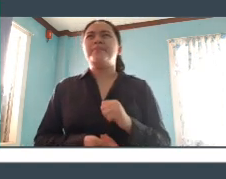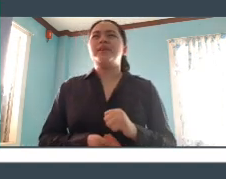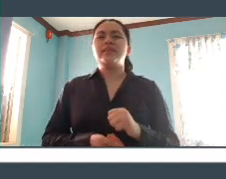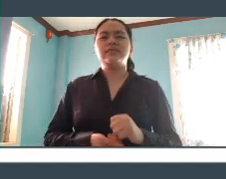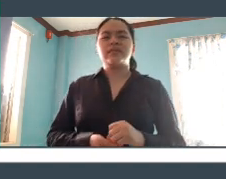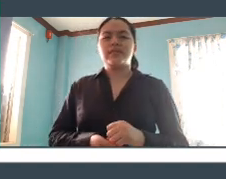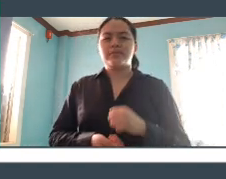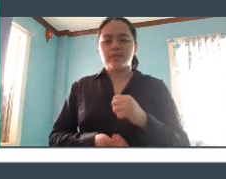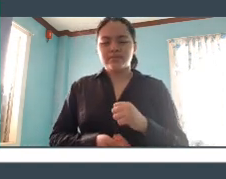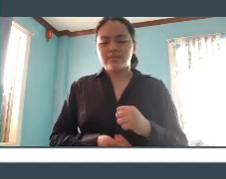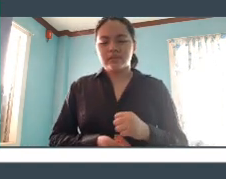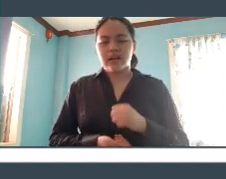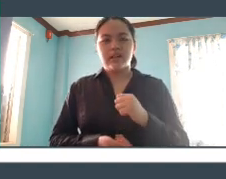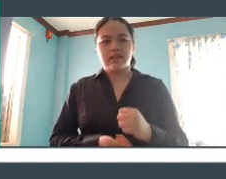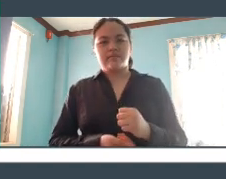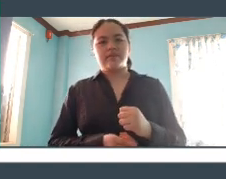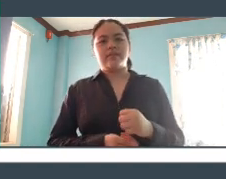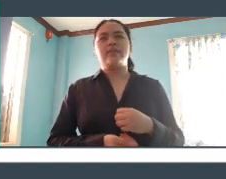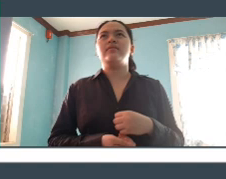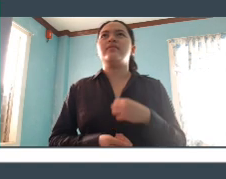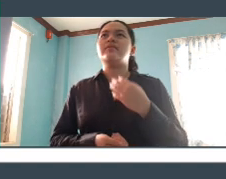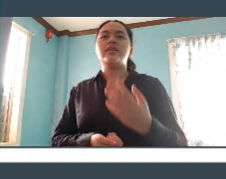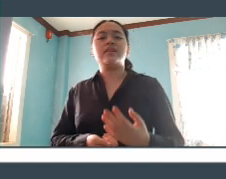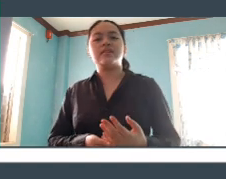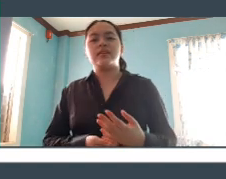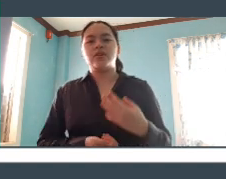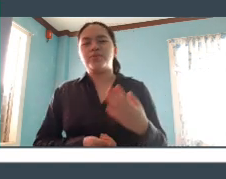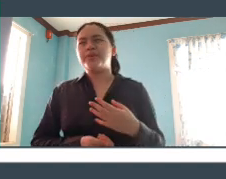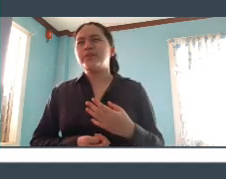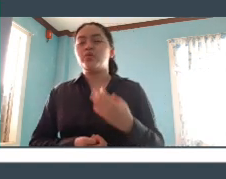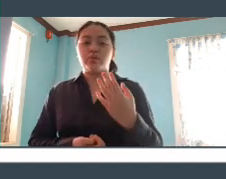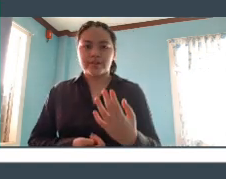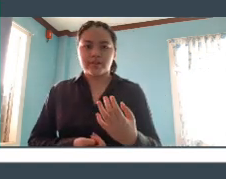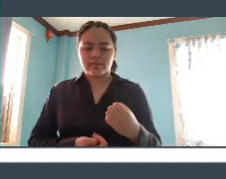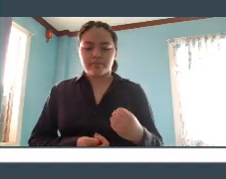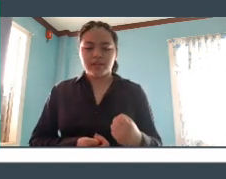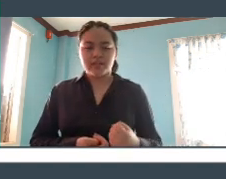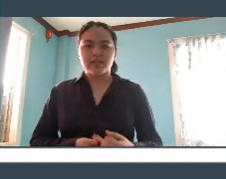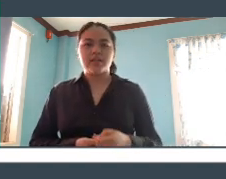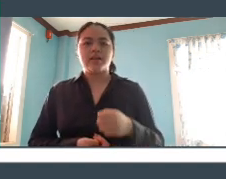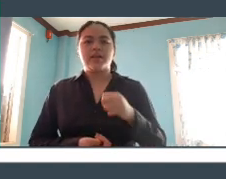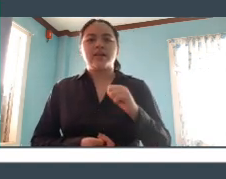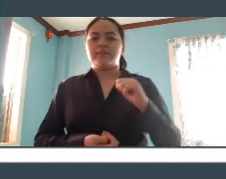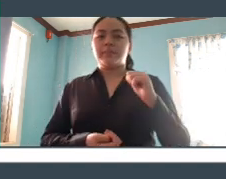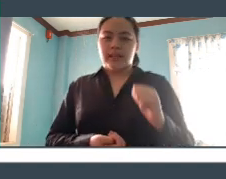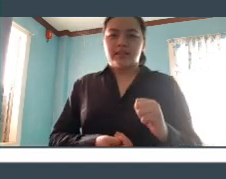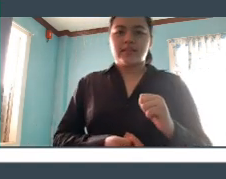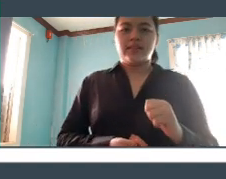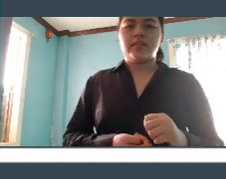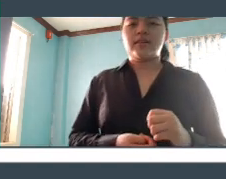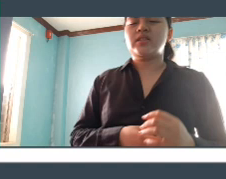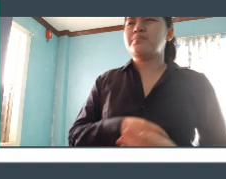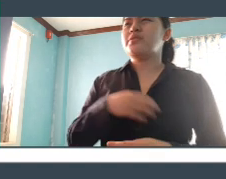A plant resembles a liver, and the word wort means